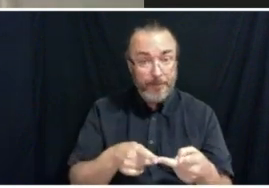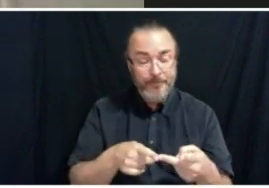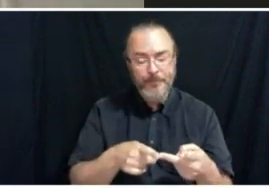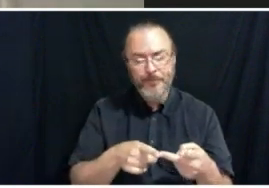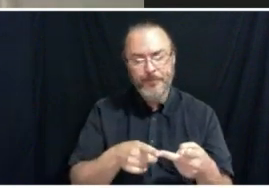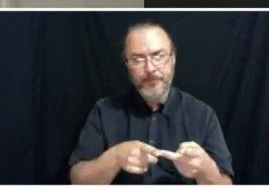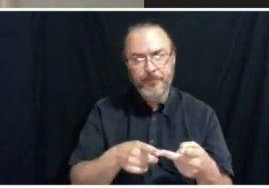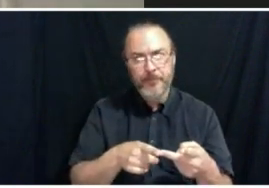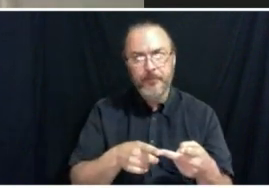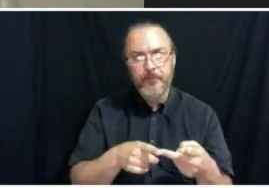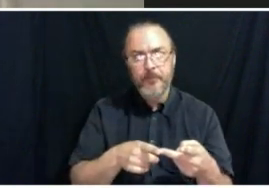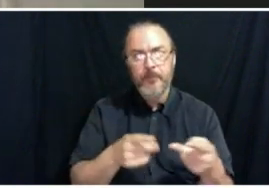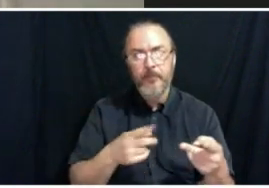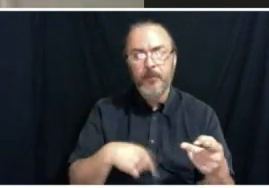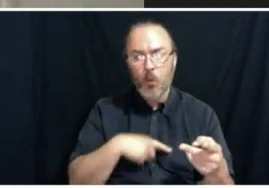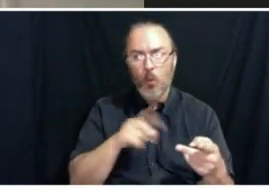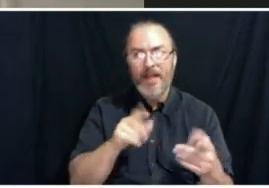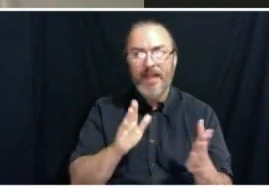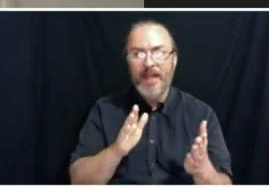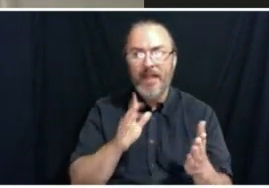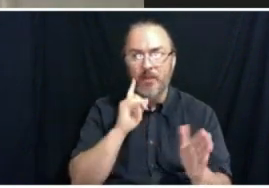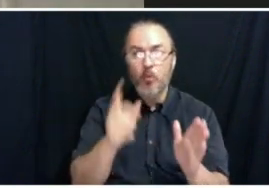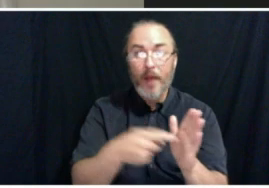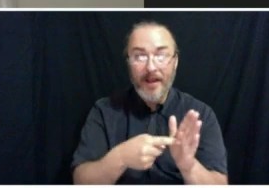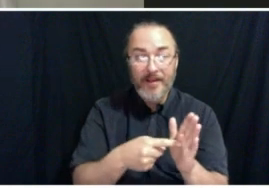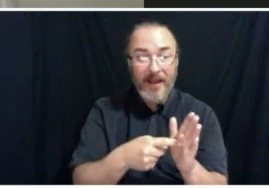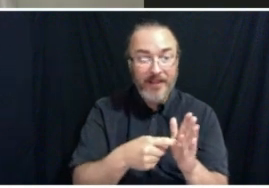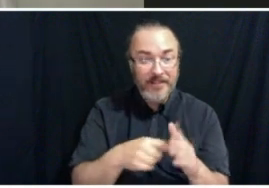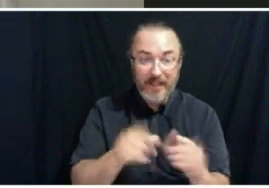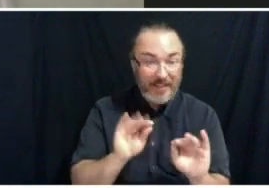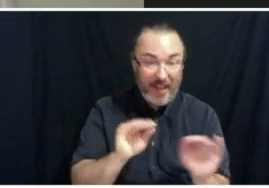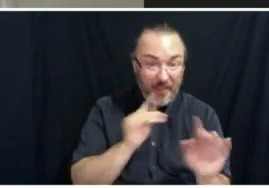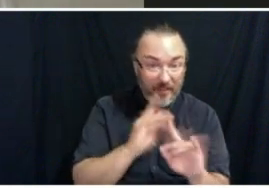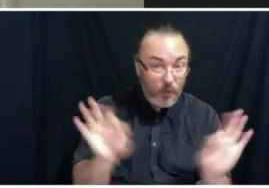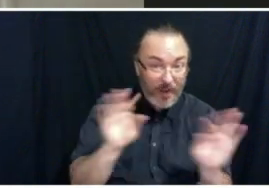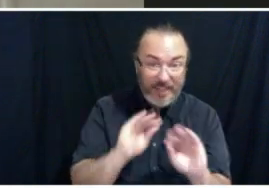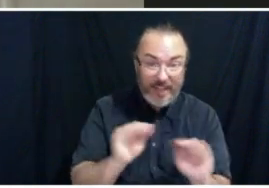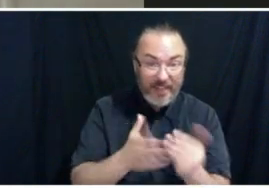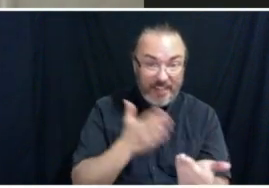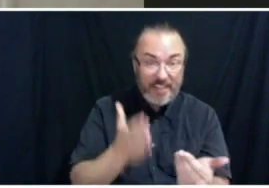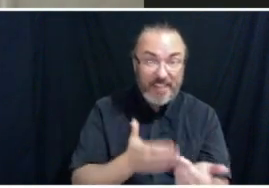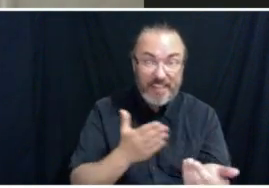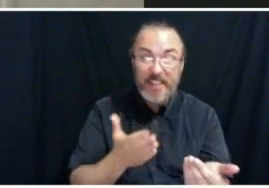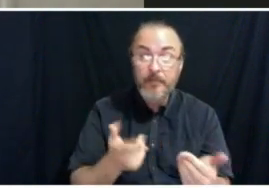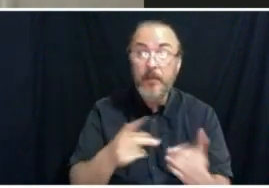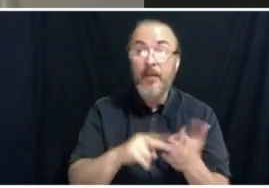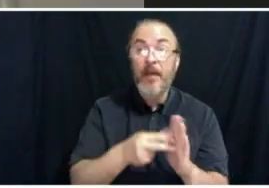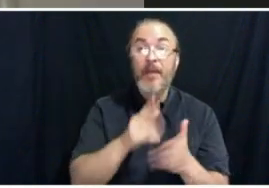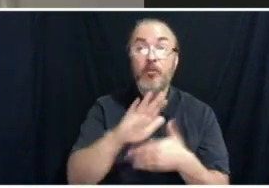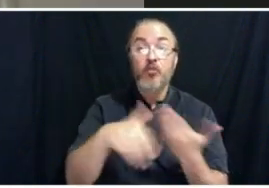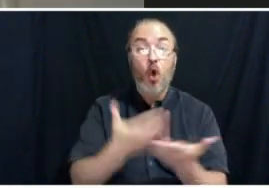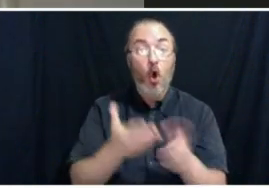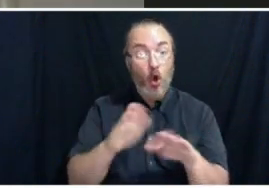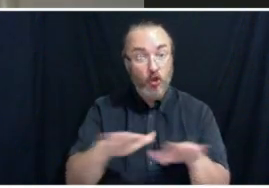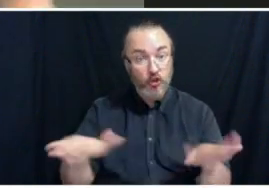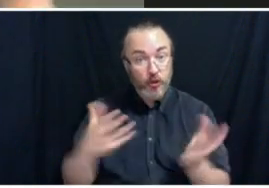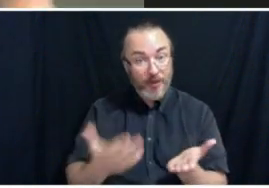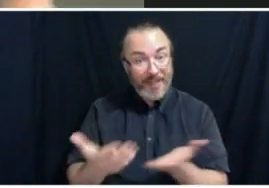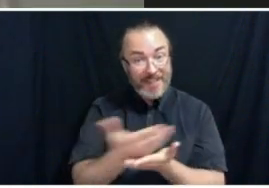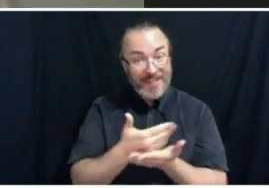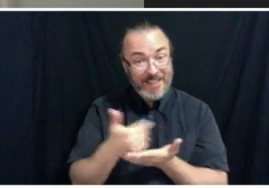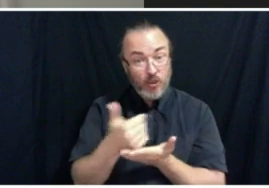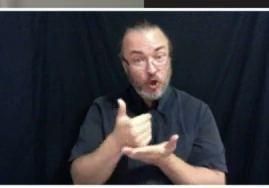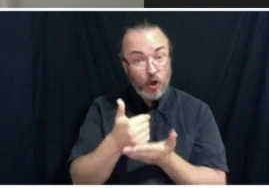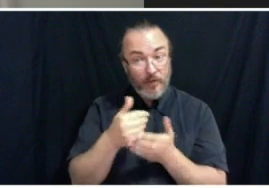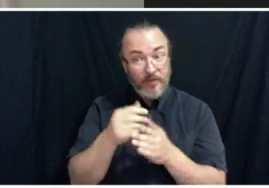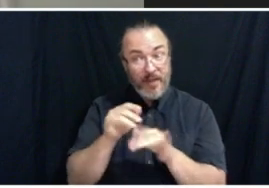we need to recognize that nothing is for free and nothing is easy. And when we say that all children deserve the same